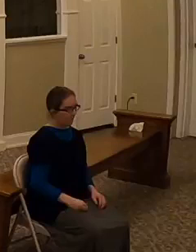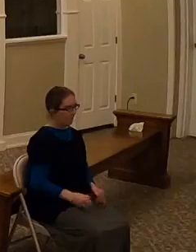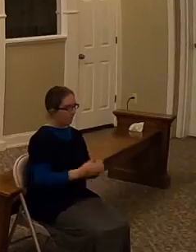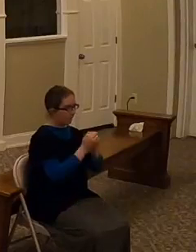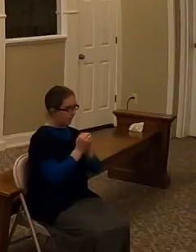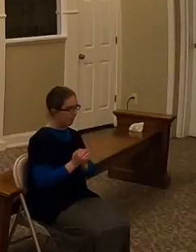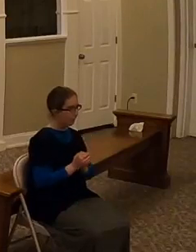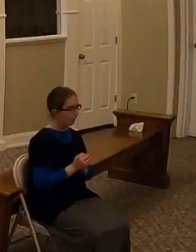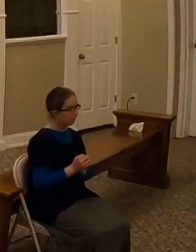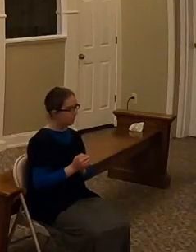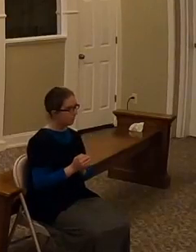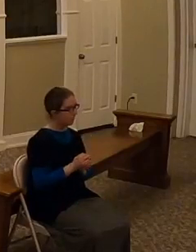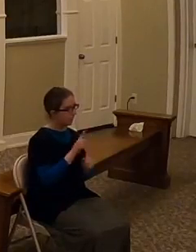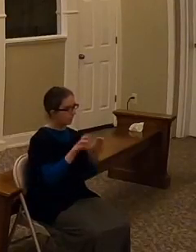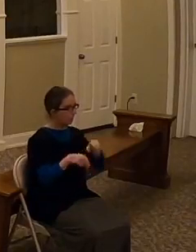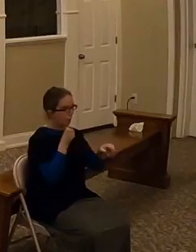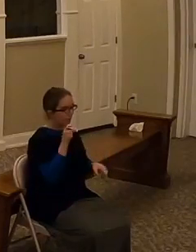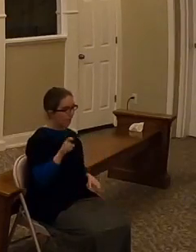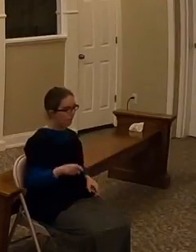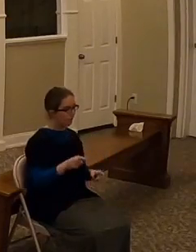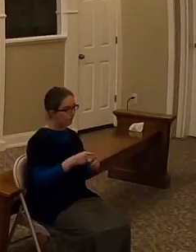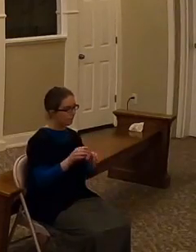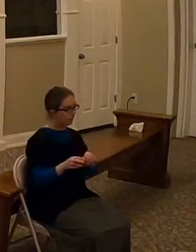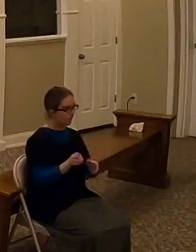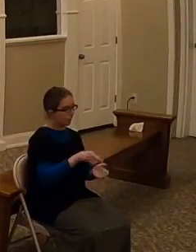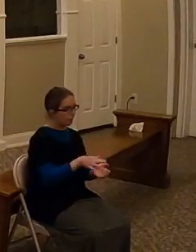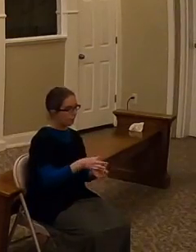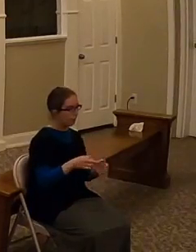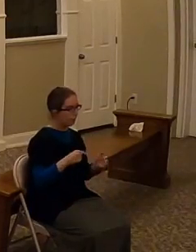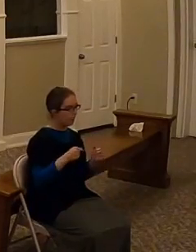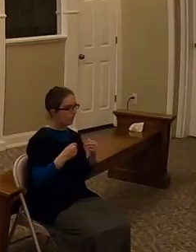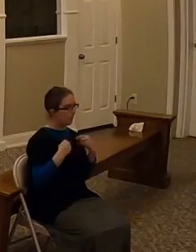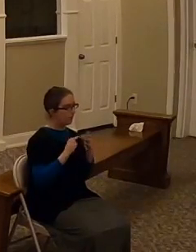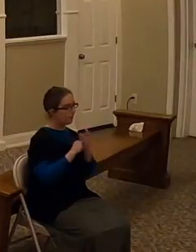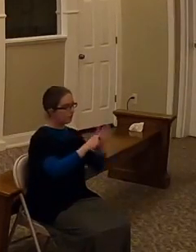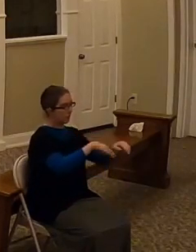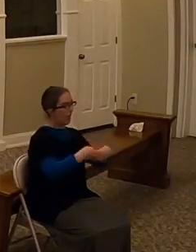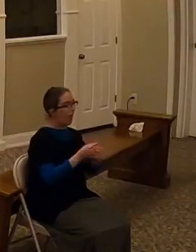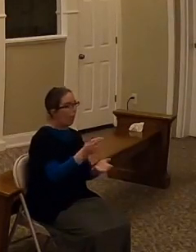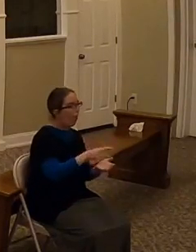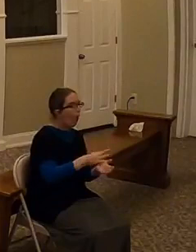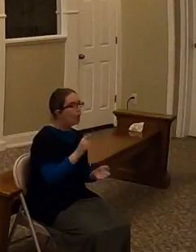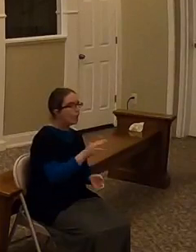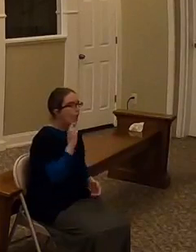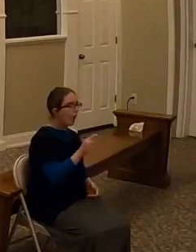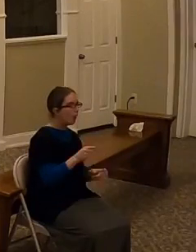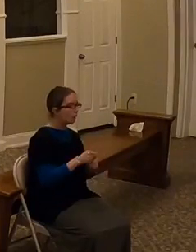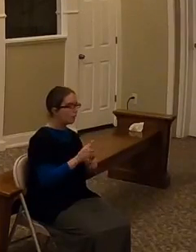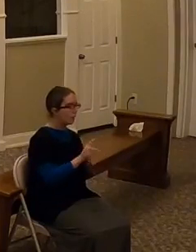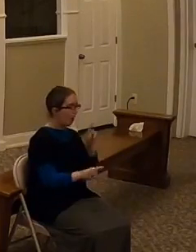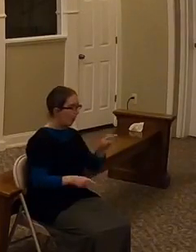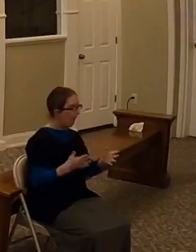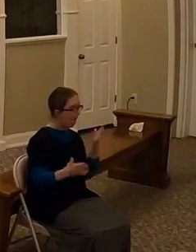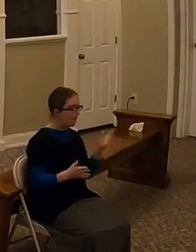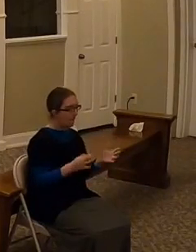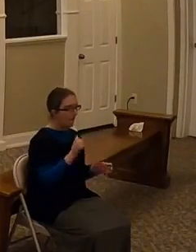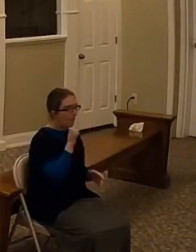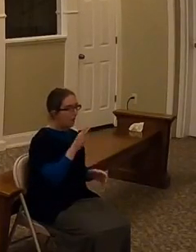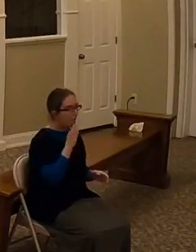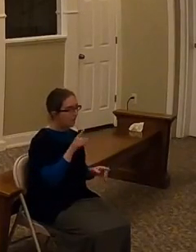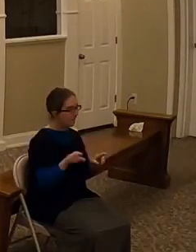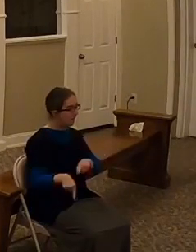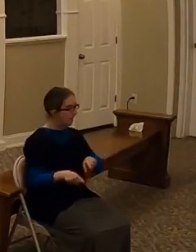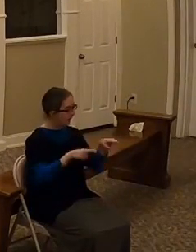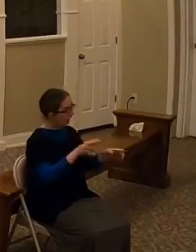Amen. Amen. You don't need to do holiness so you can show off how holy you are to other people in town that may not be as holy as